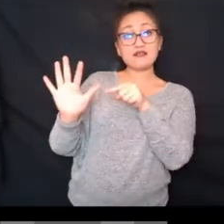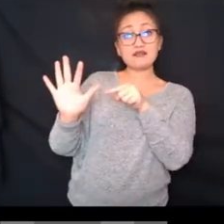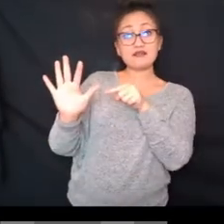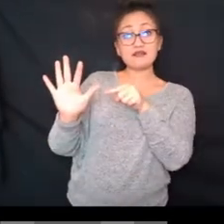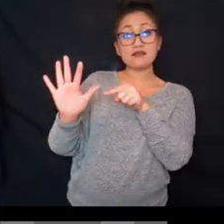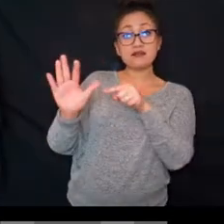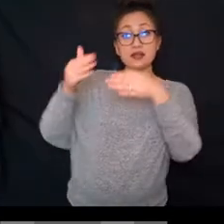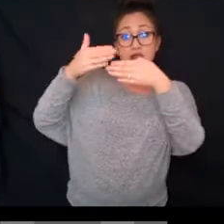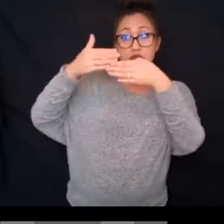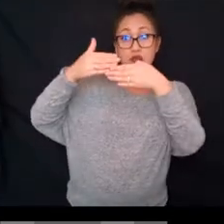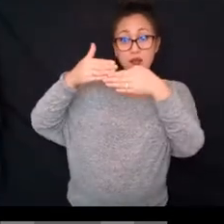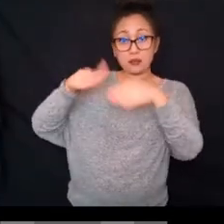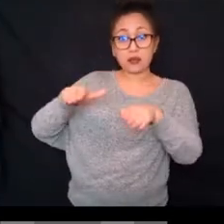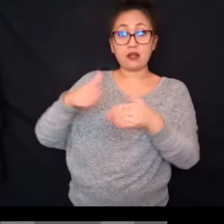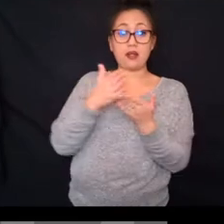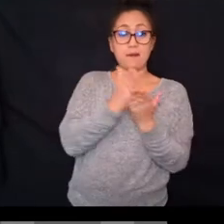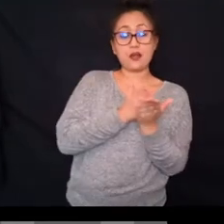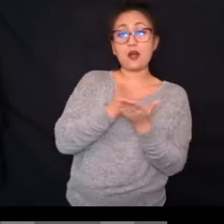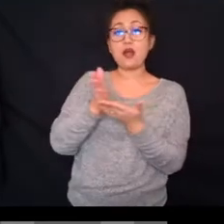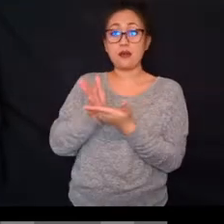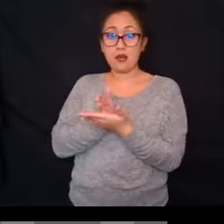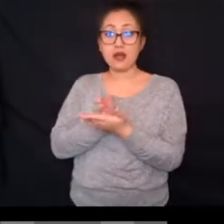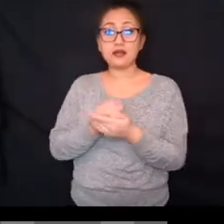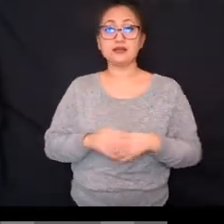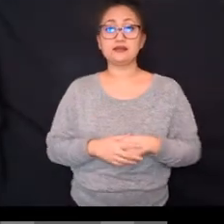And break it into part.